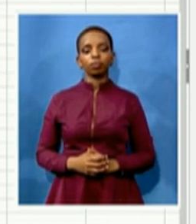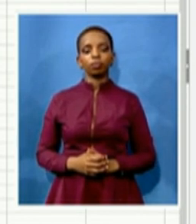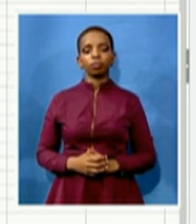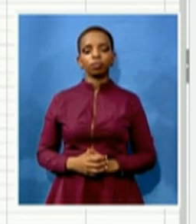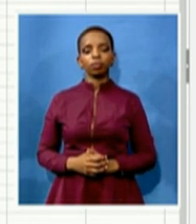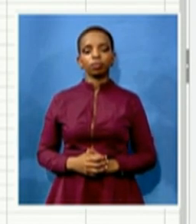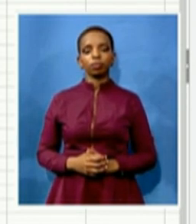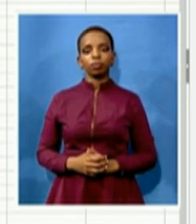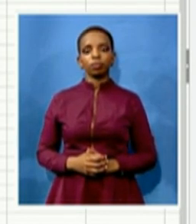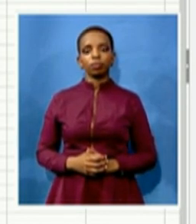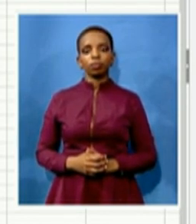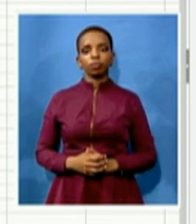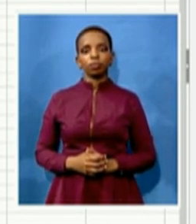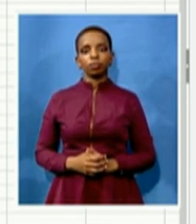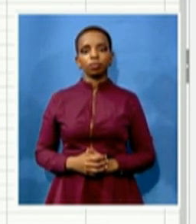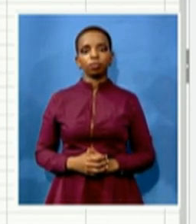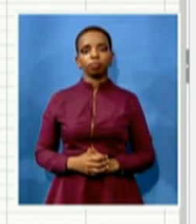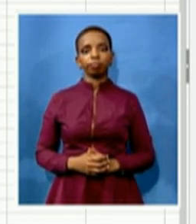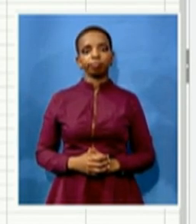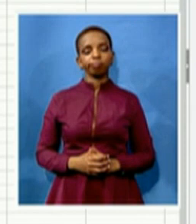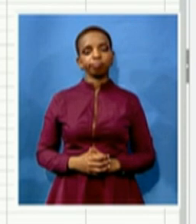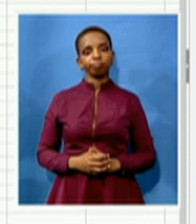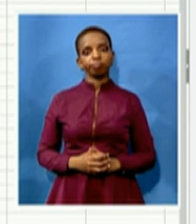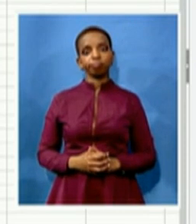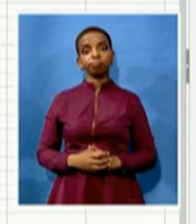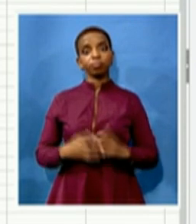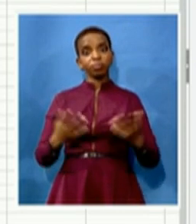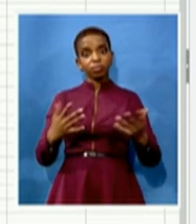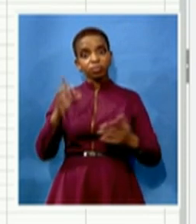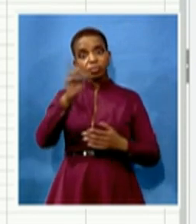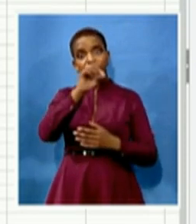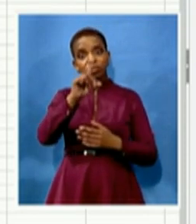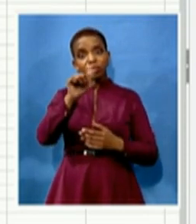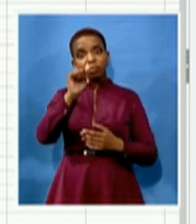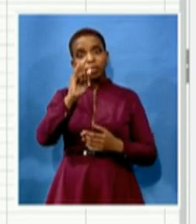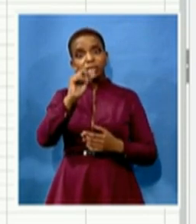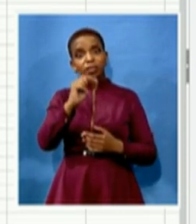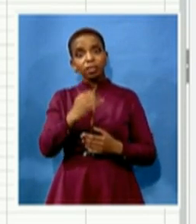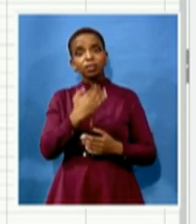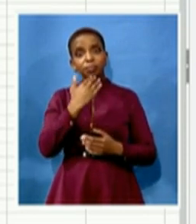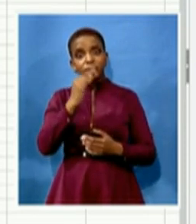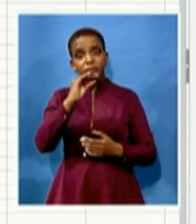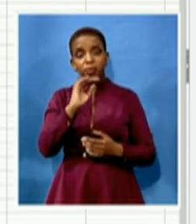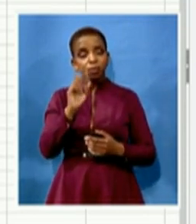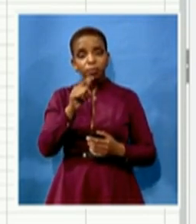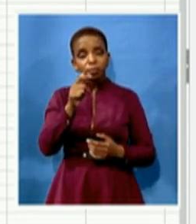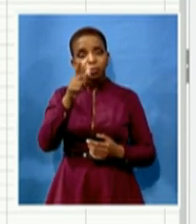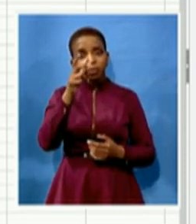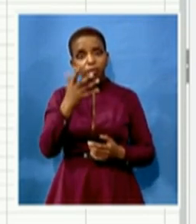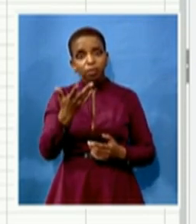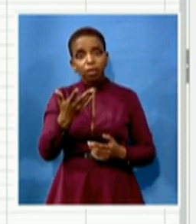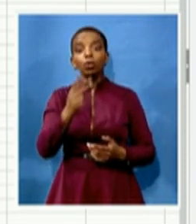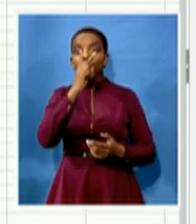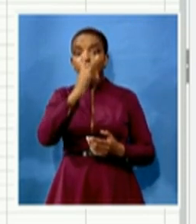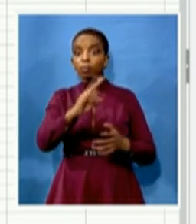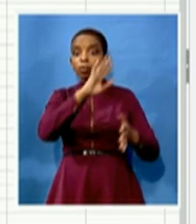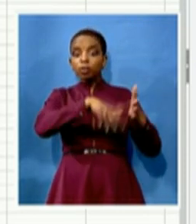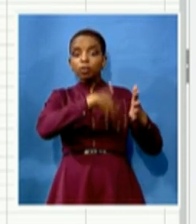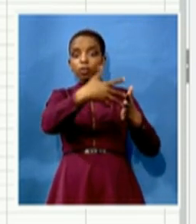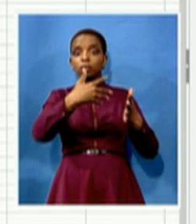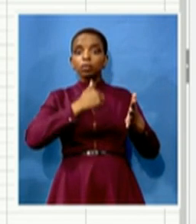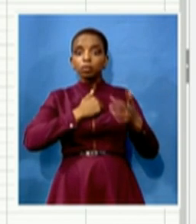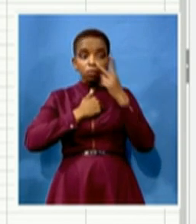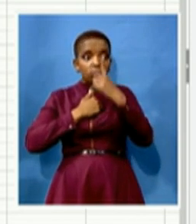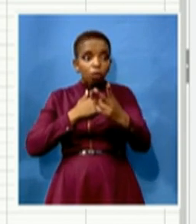Zaid, please unmute. We can't hear you. Okay. Can you see the first page of the slide presentation? We have an Excel